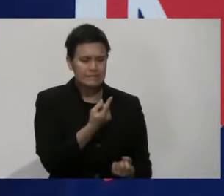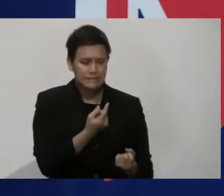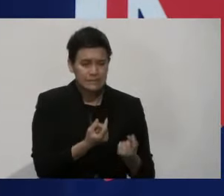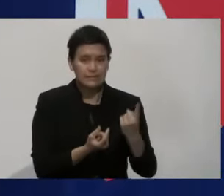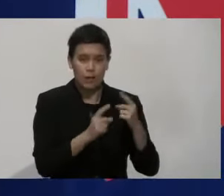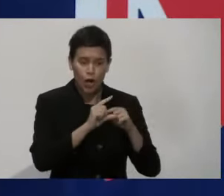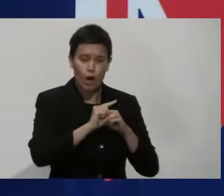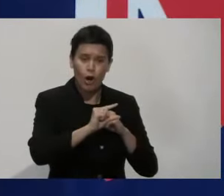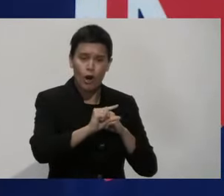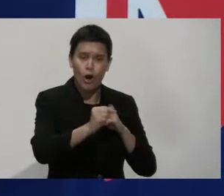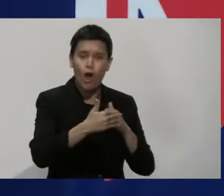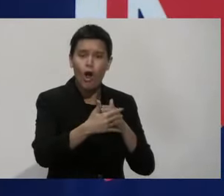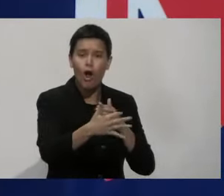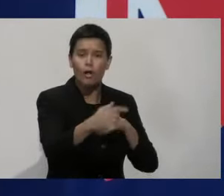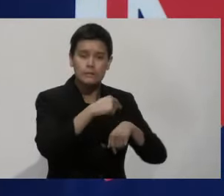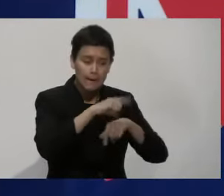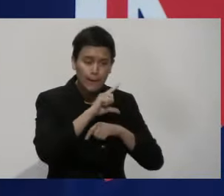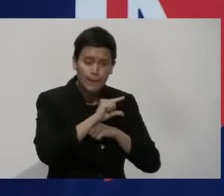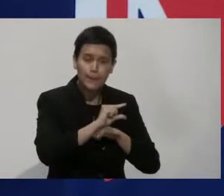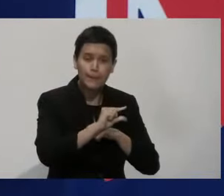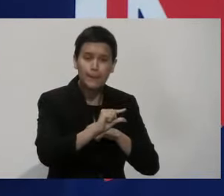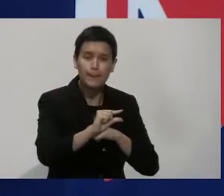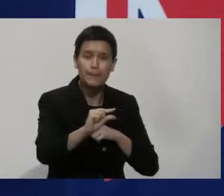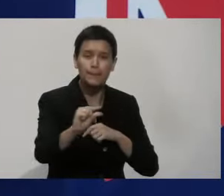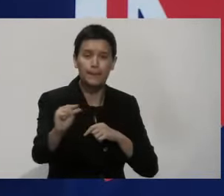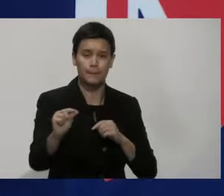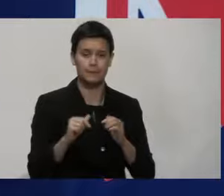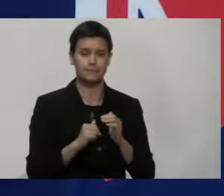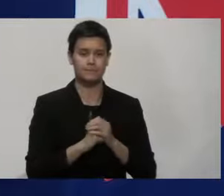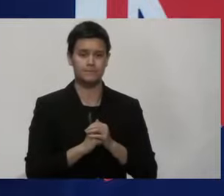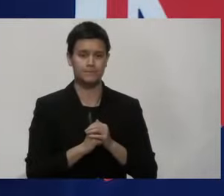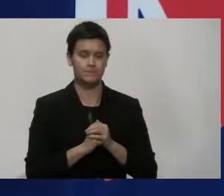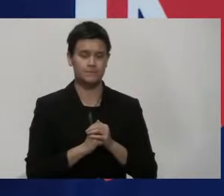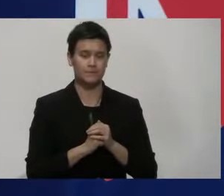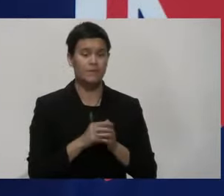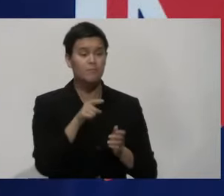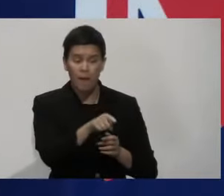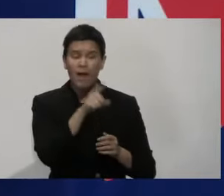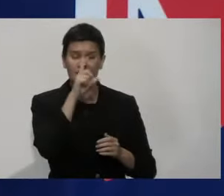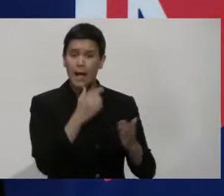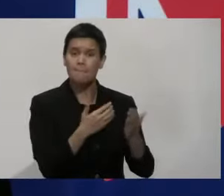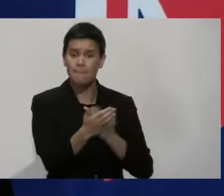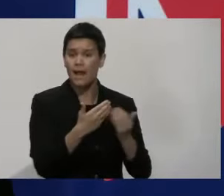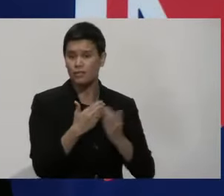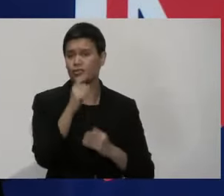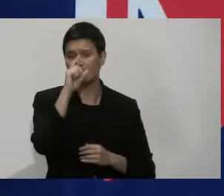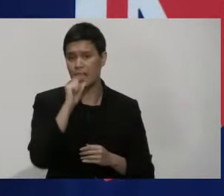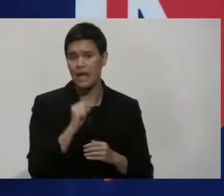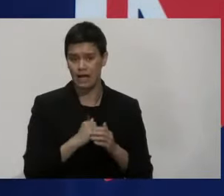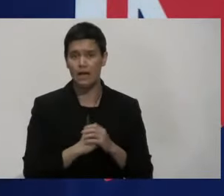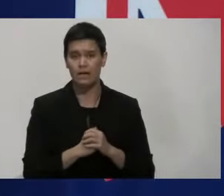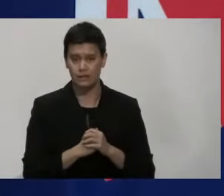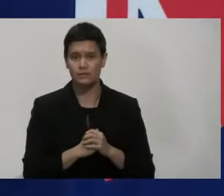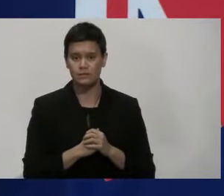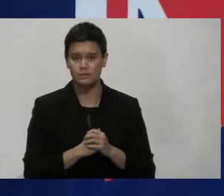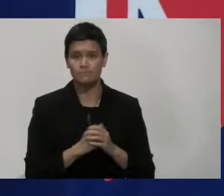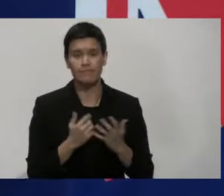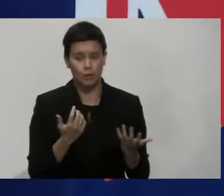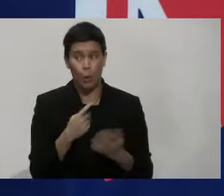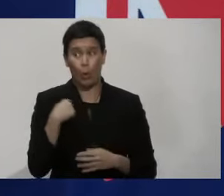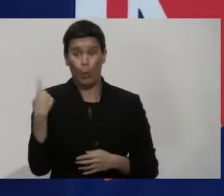wave. But we can manage that. What we need to do, though, is put ourselves in the